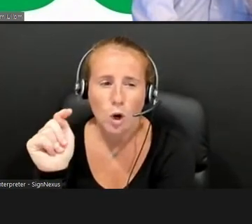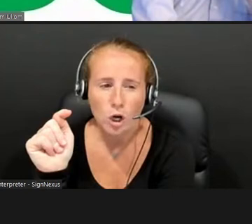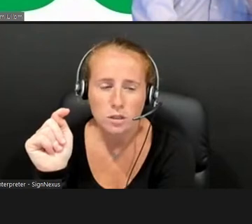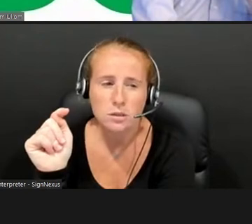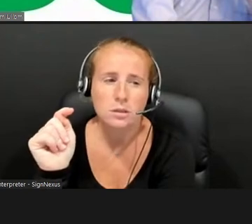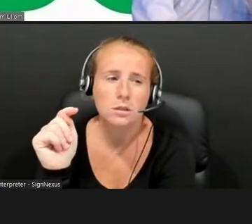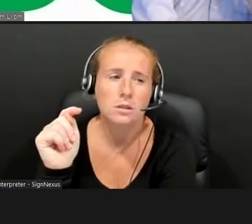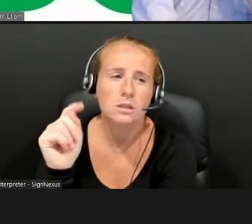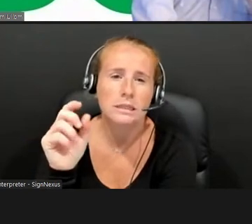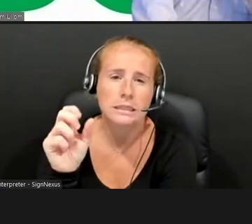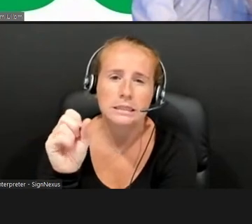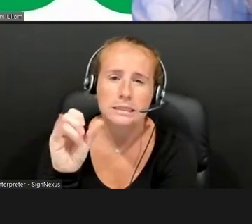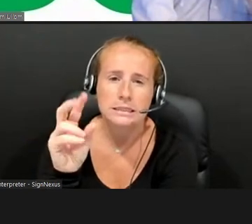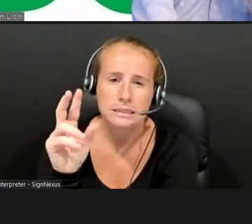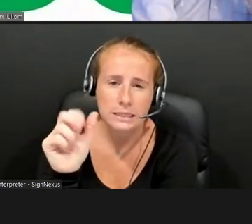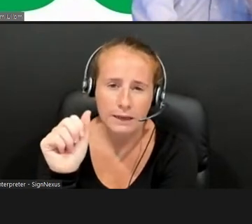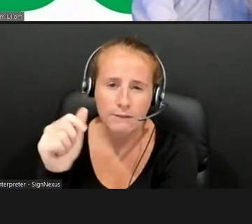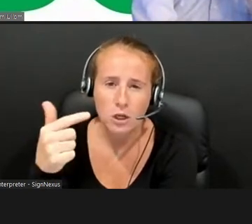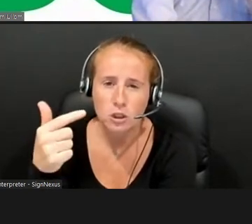Siva giamaris